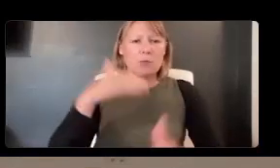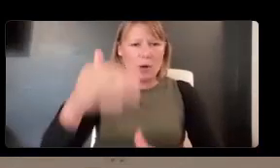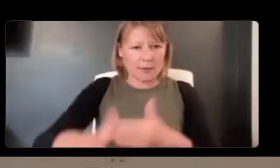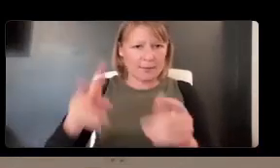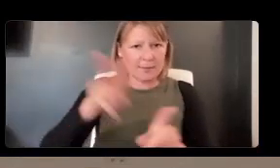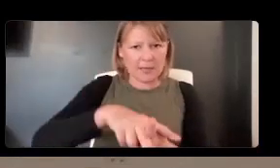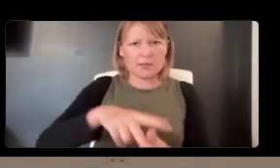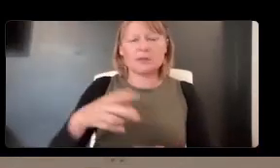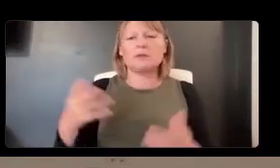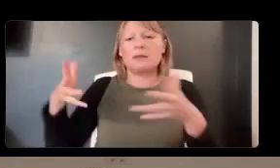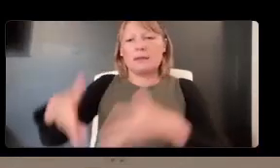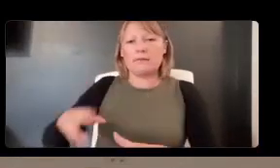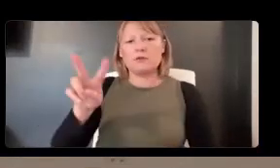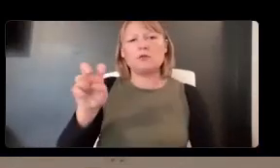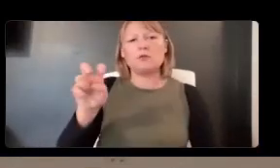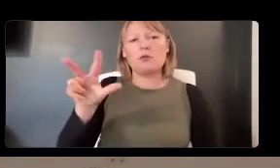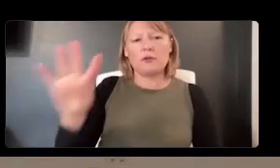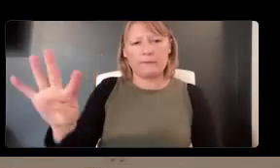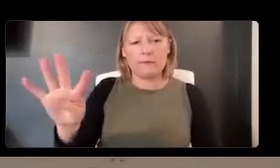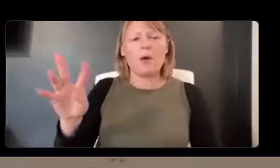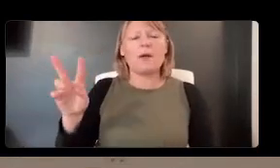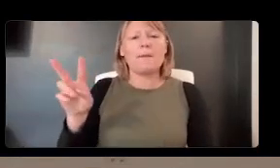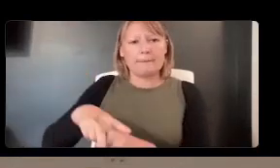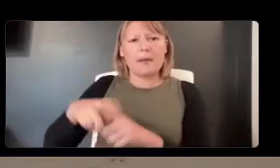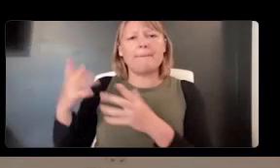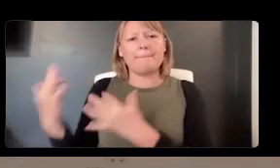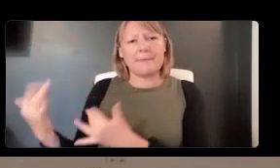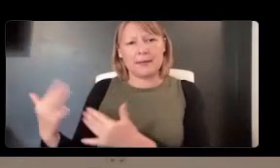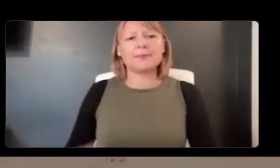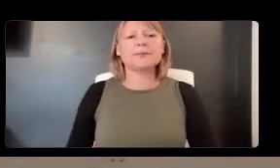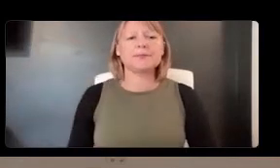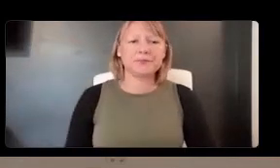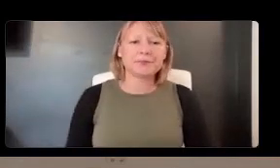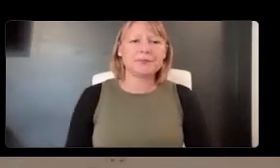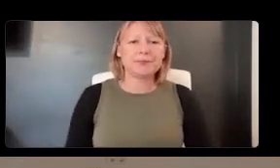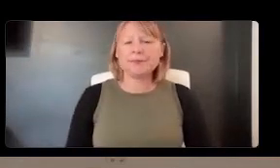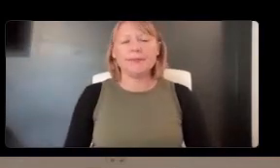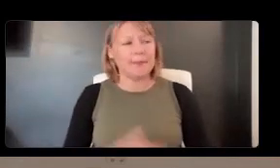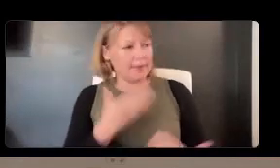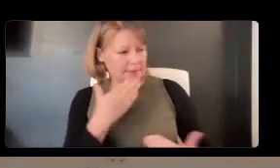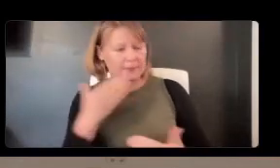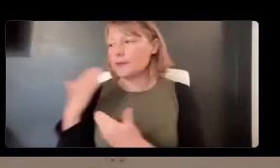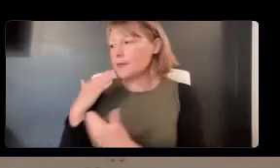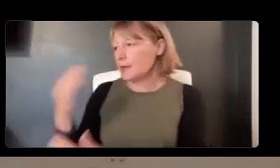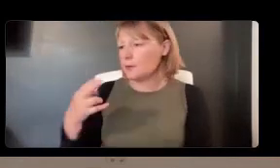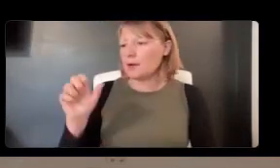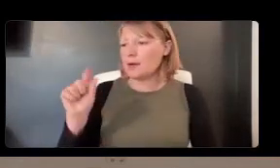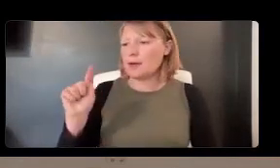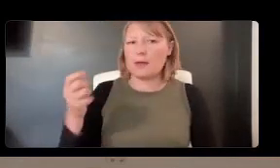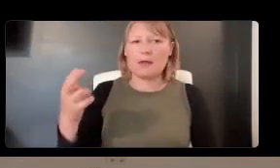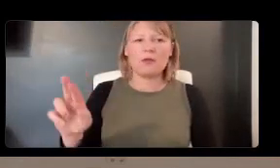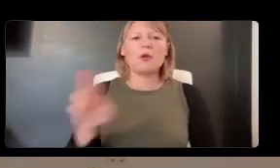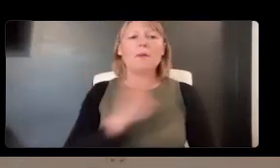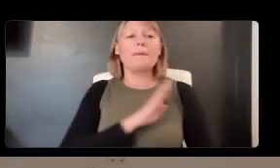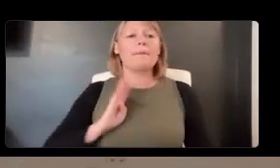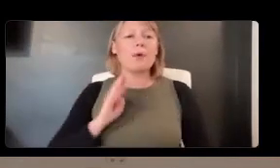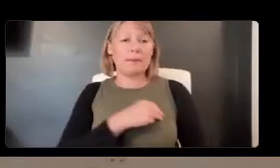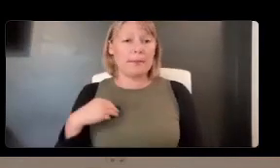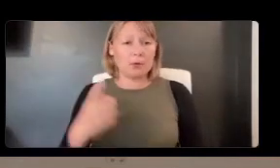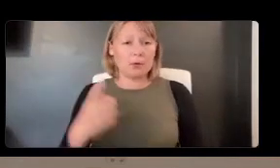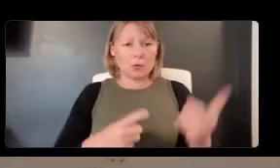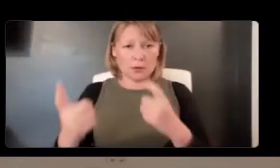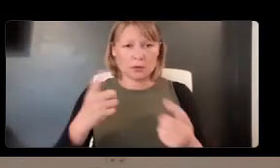currently 234 pending. Thank you. Okay, thank you, Heather. Board members, are there any questions or